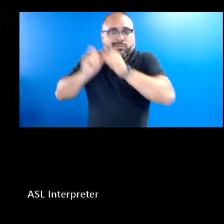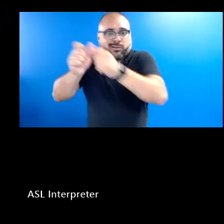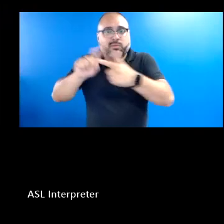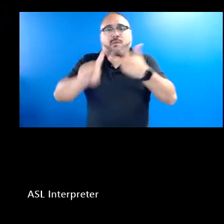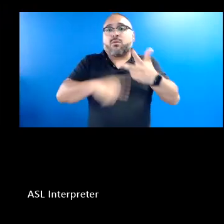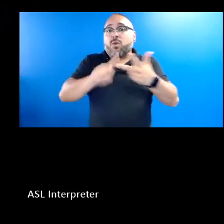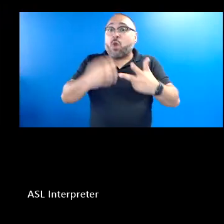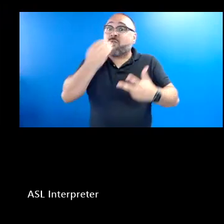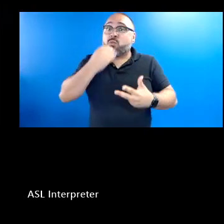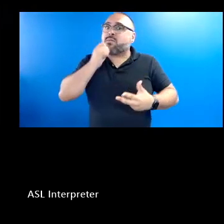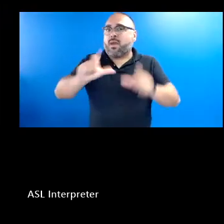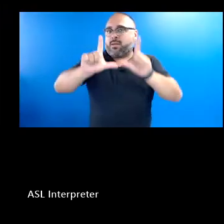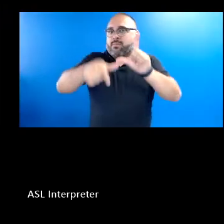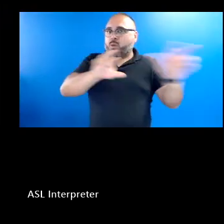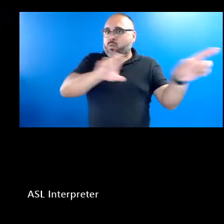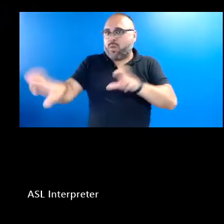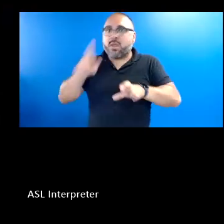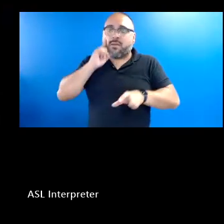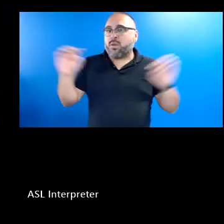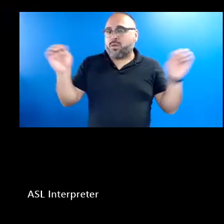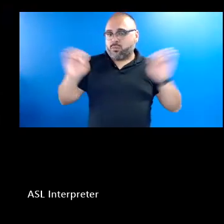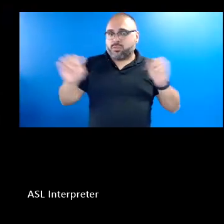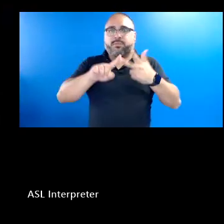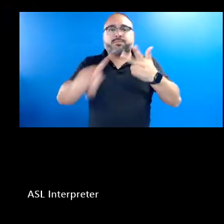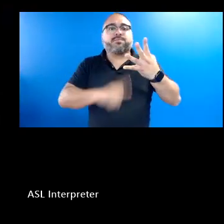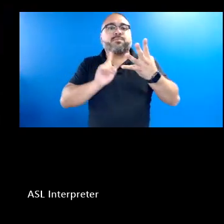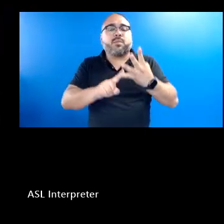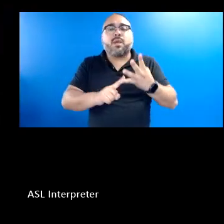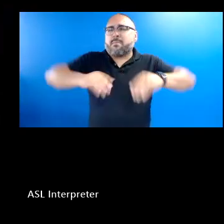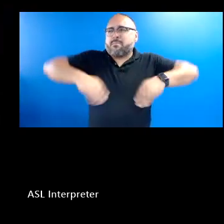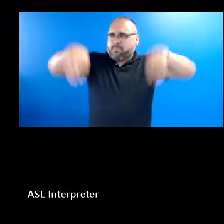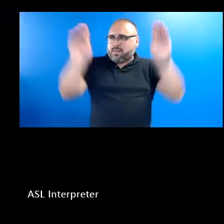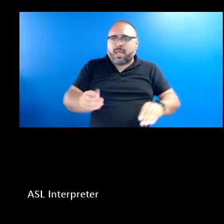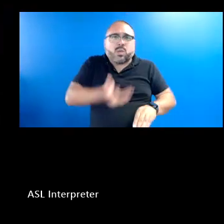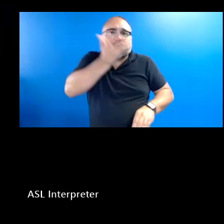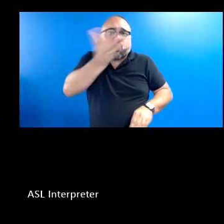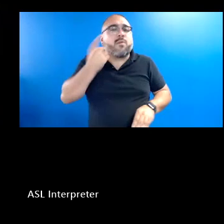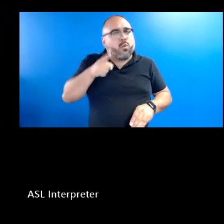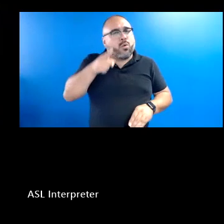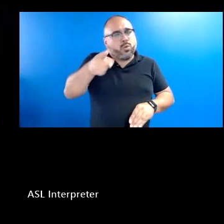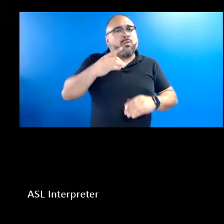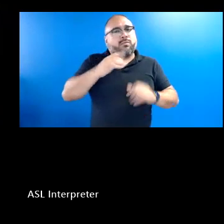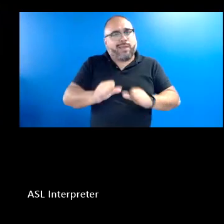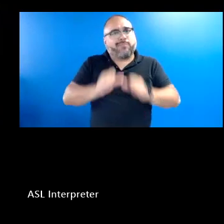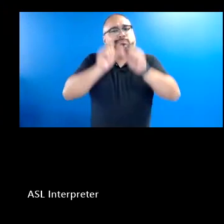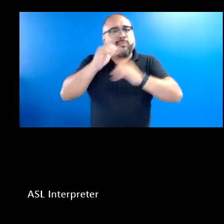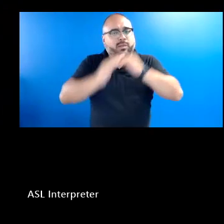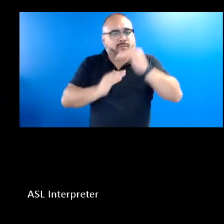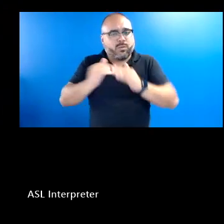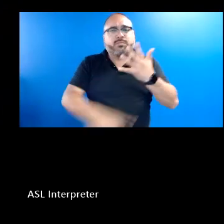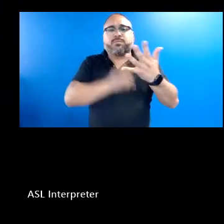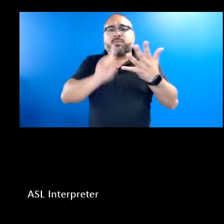readily available for emergencies. Store warm blankets to stay comfortable during outages, and make sure you have your